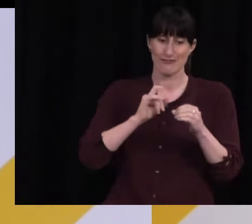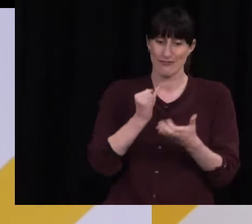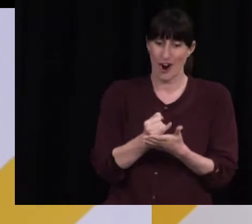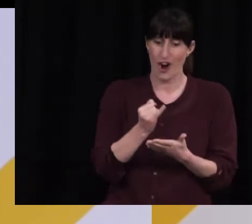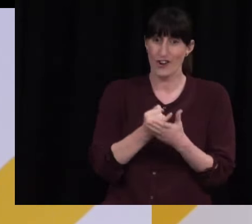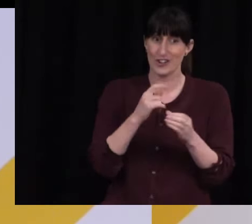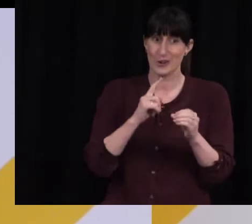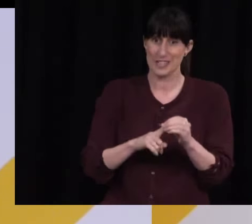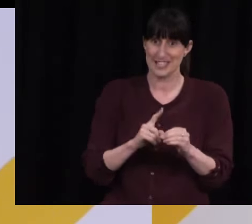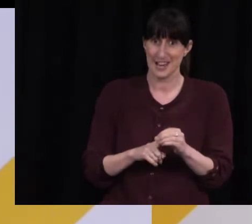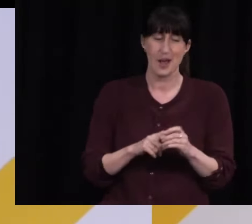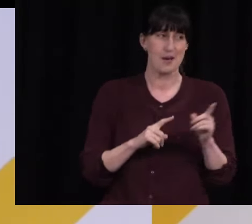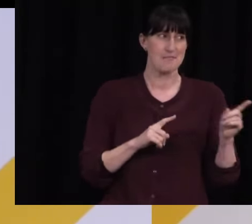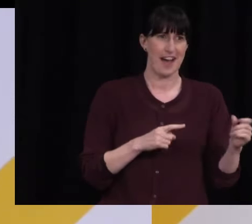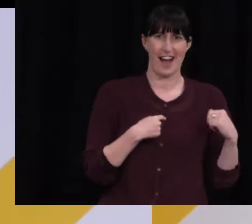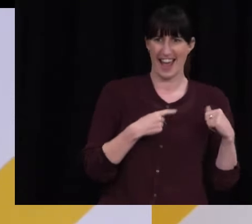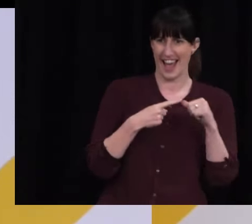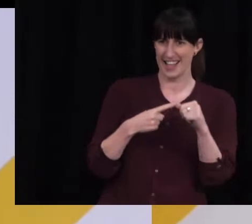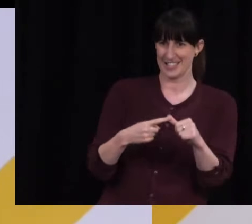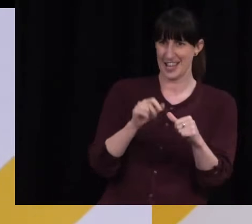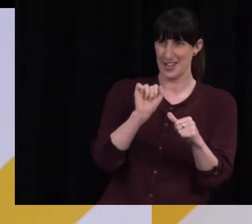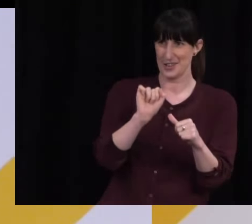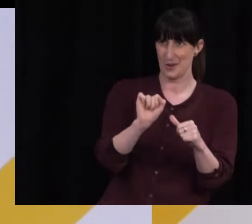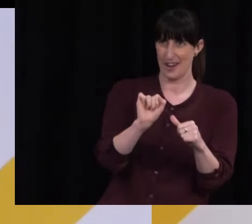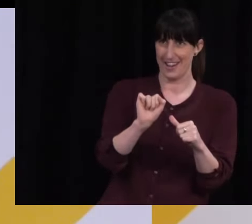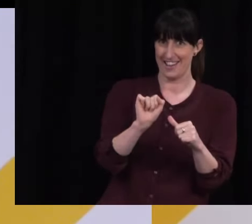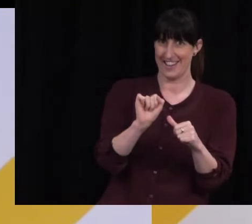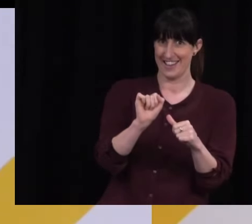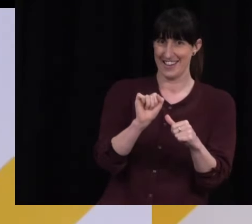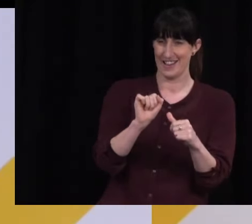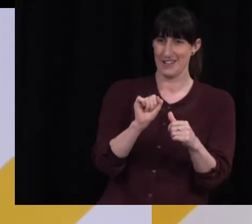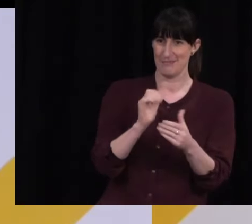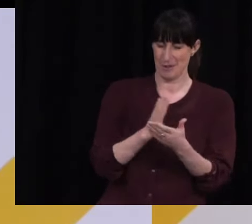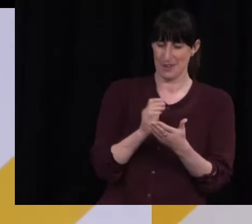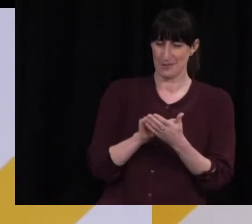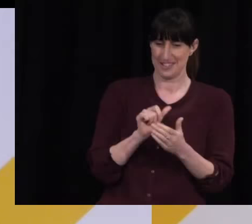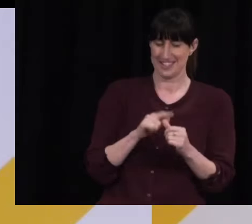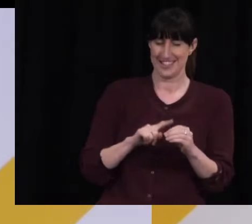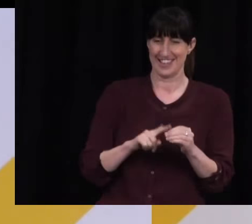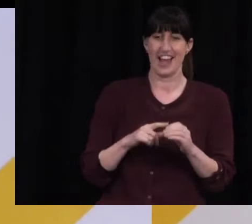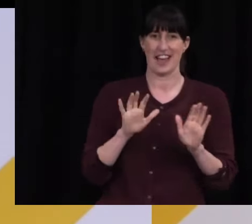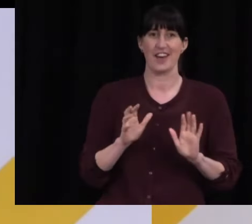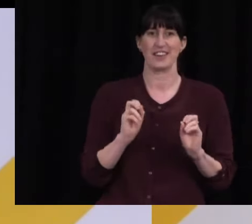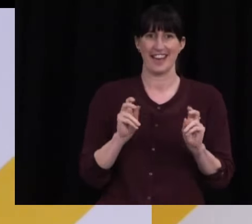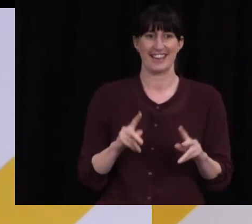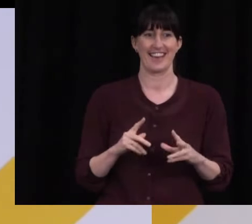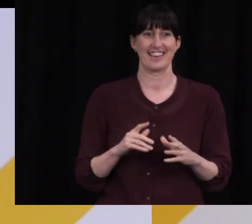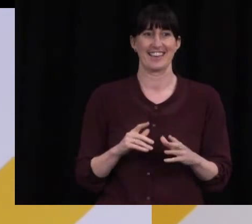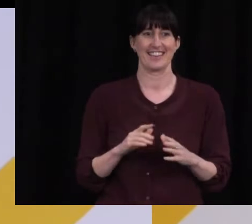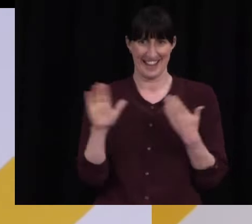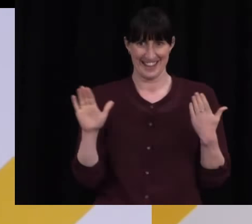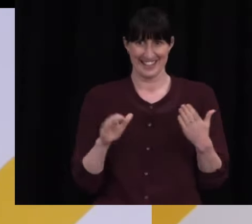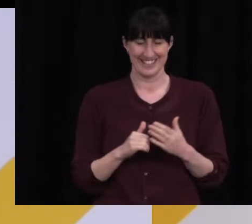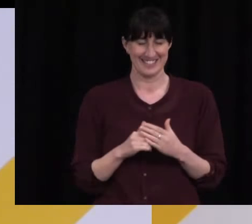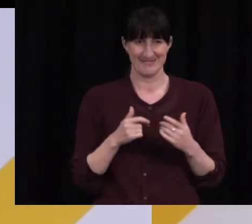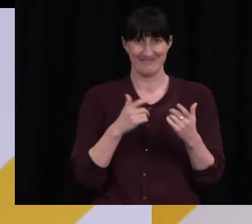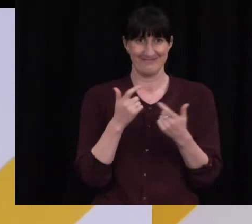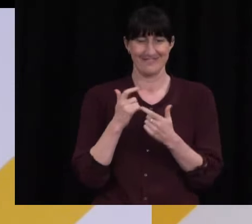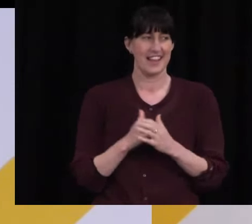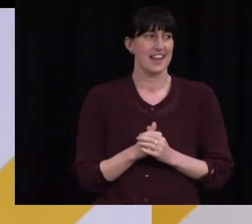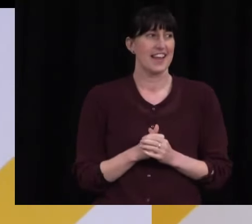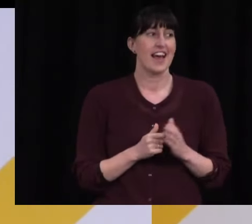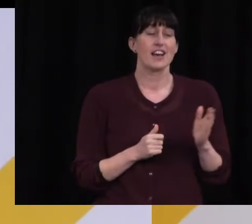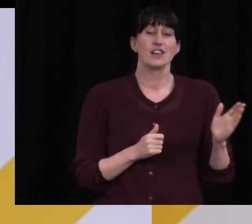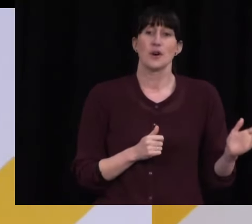yes. Yes, so which the Prime Minister does know about that. The Prime Minister's got the second bit. Anyway, our team over the weekend decided not to